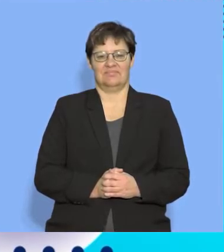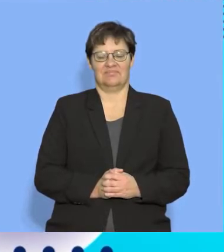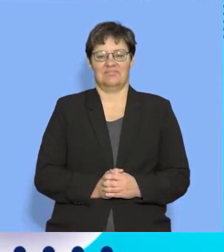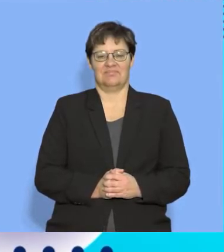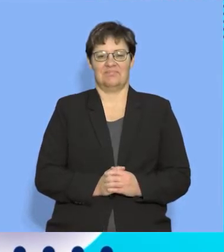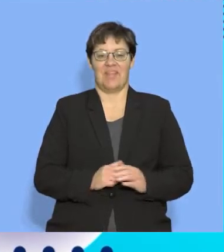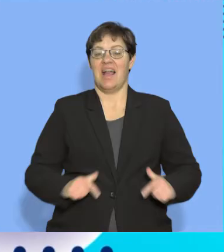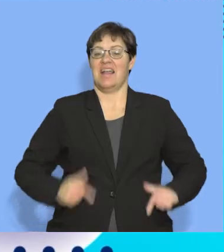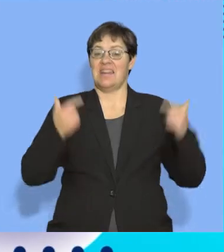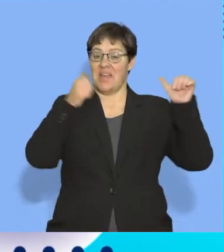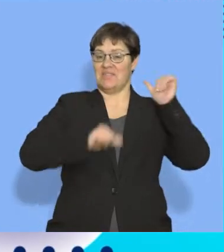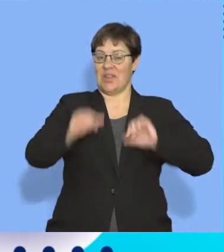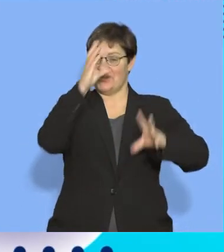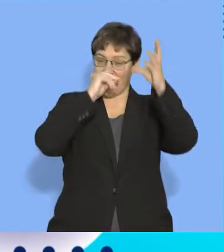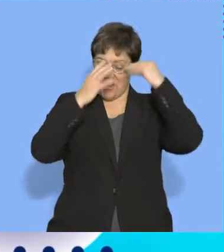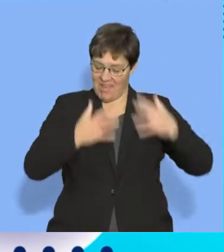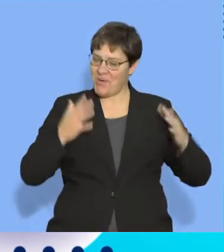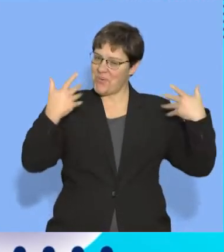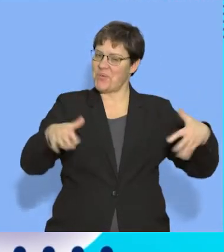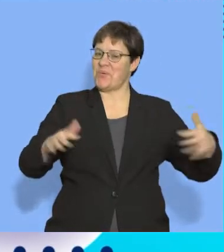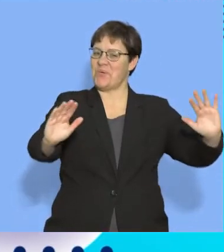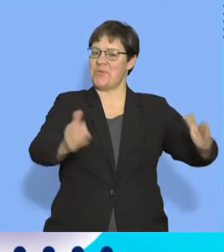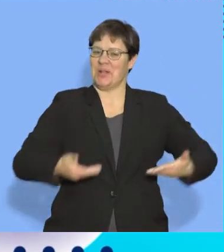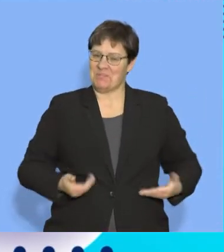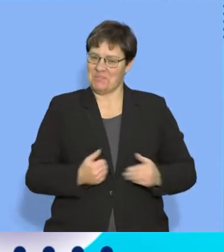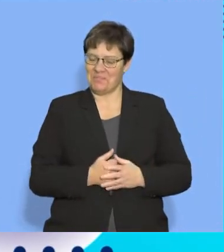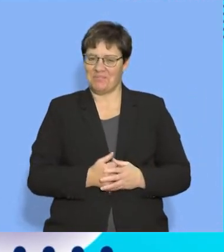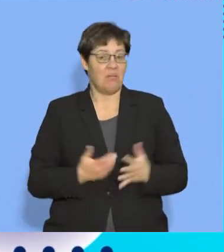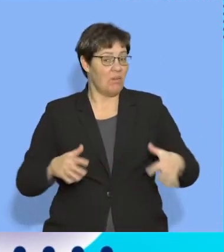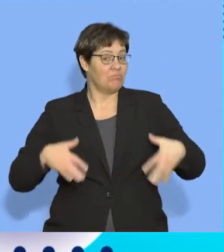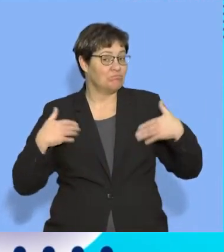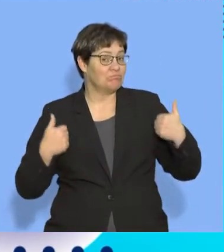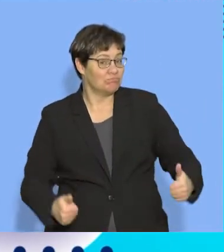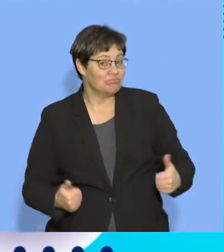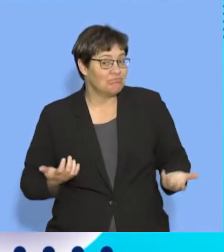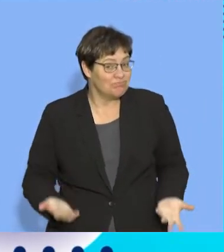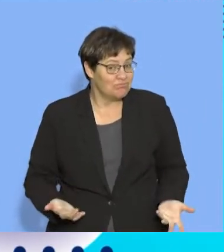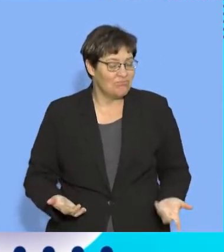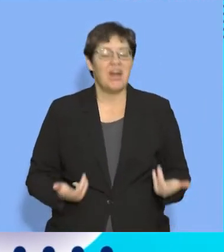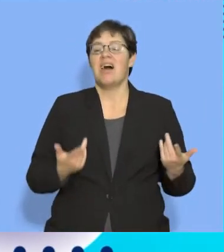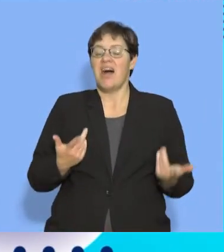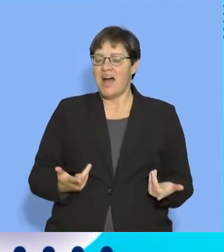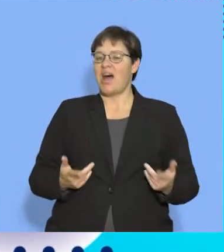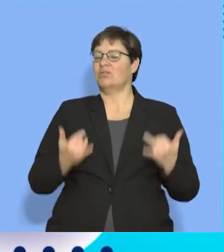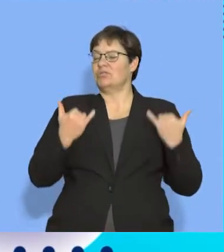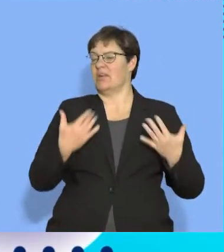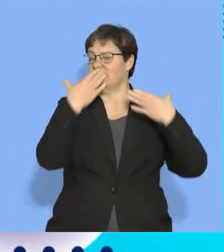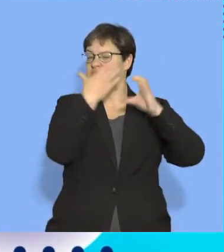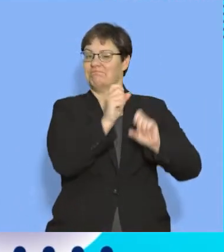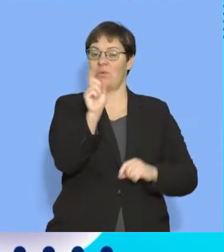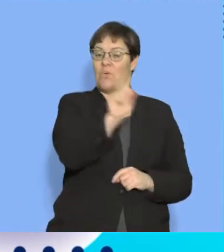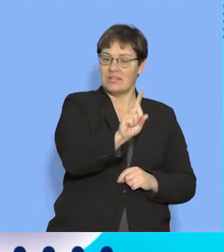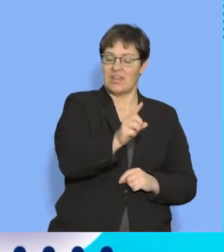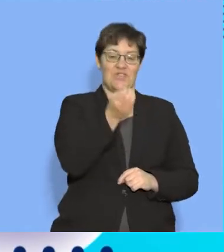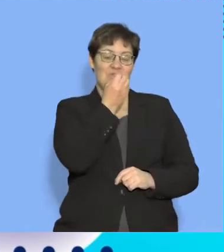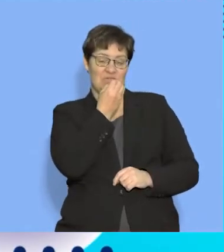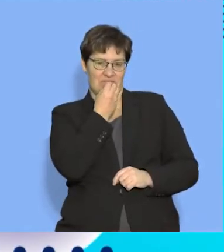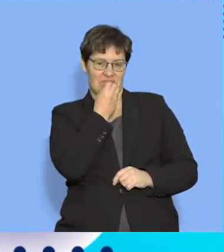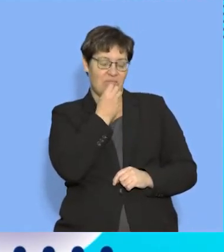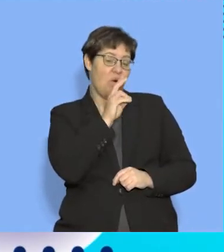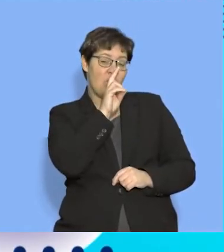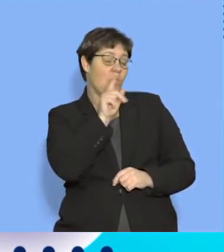Welcome, Life Science learners, to another installment. Trust that you guys are well. In our lesson today, we're going to focus on nutrition, and specifically, we're